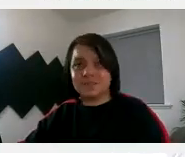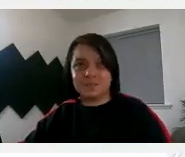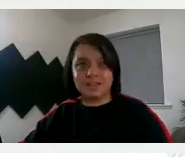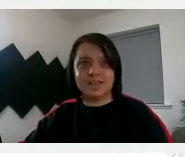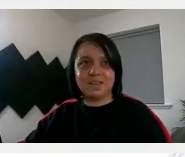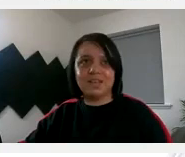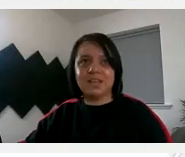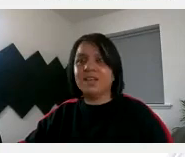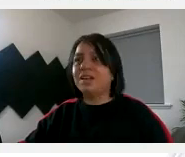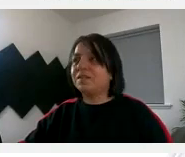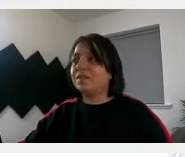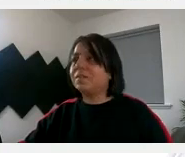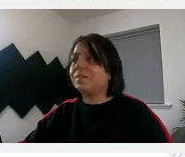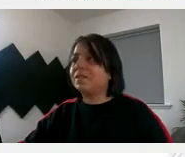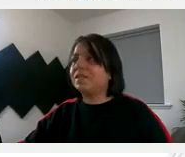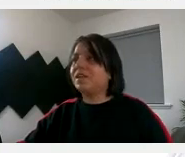doesn't matter.